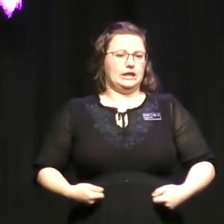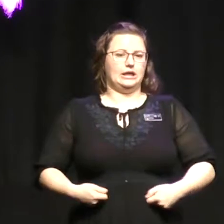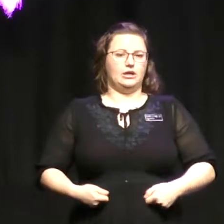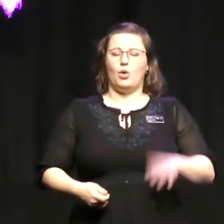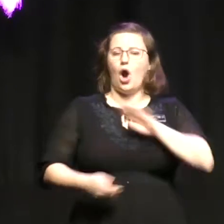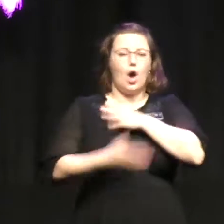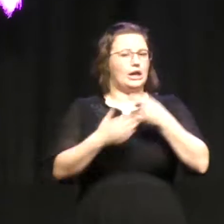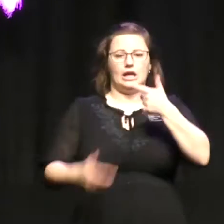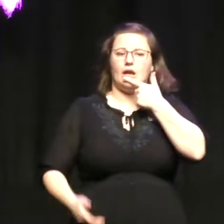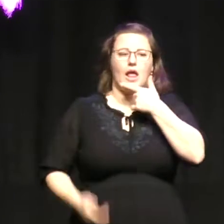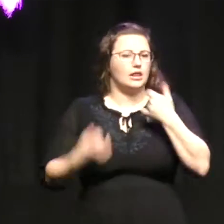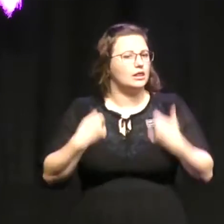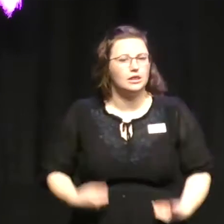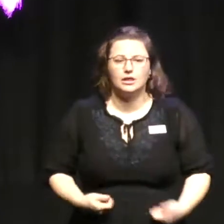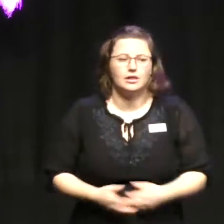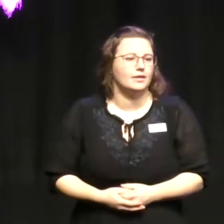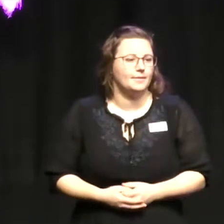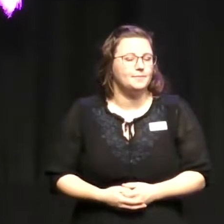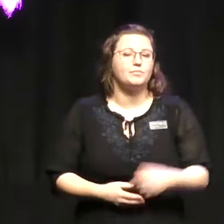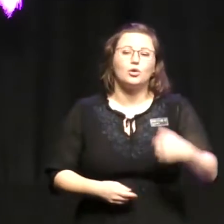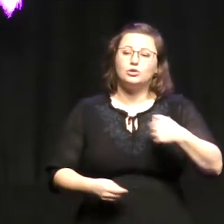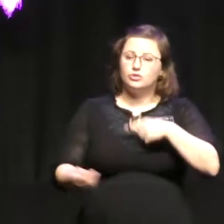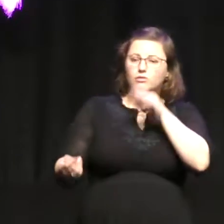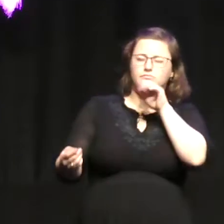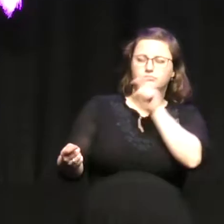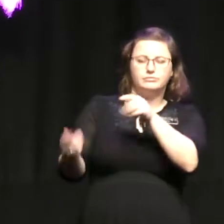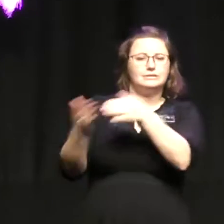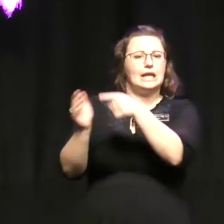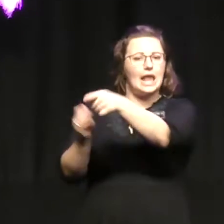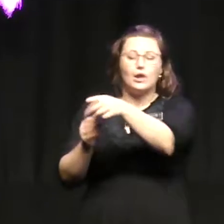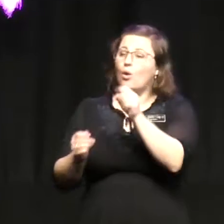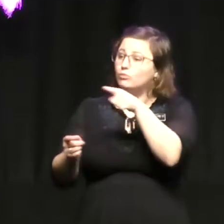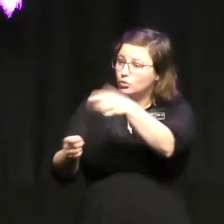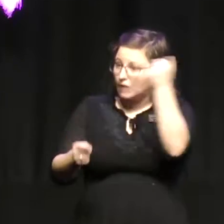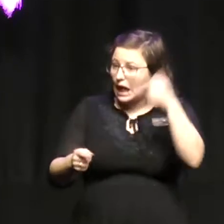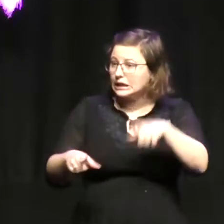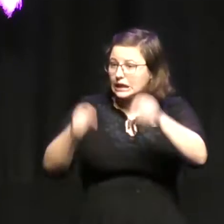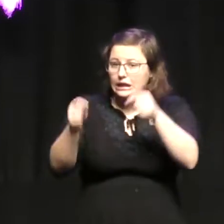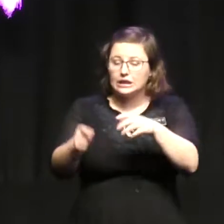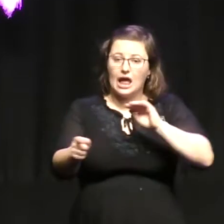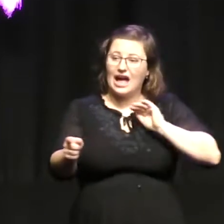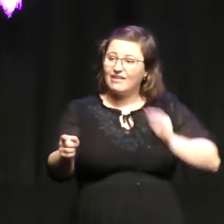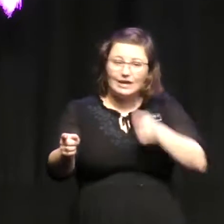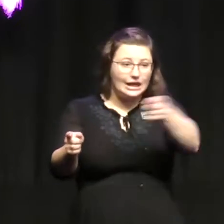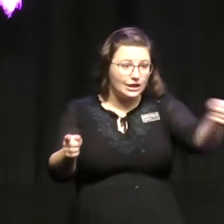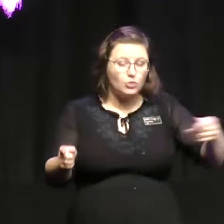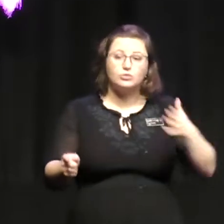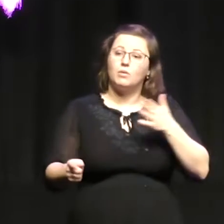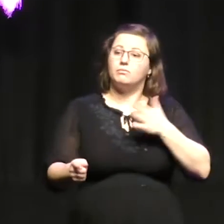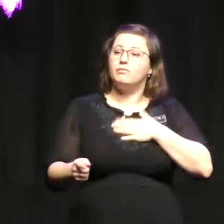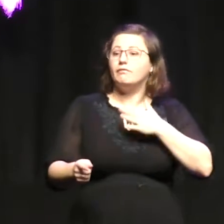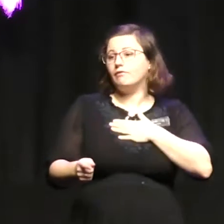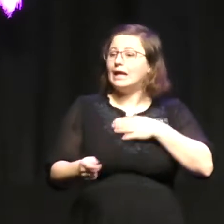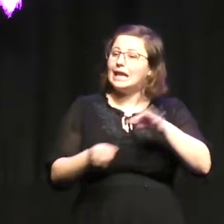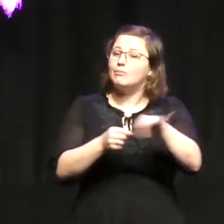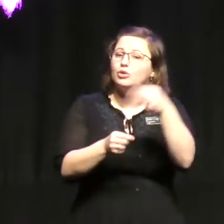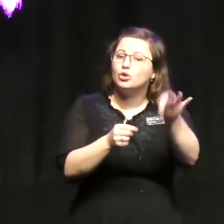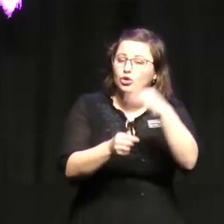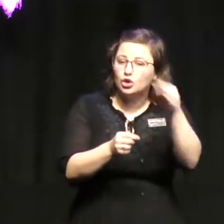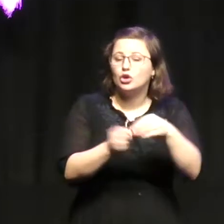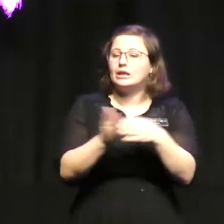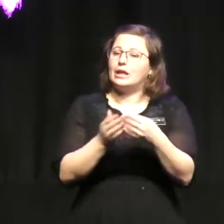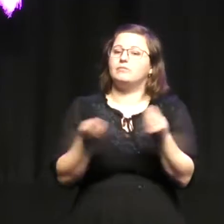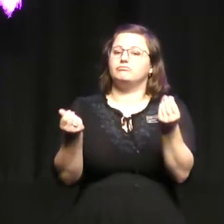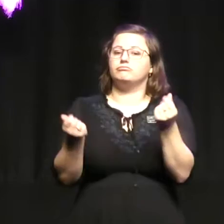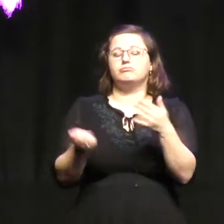I told her that if she could find women willing to embroider for a fair pay, I